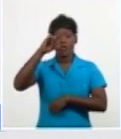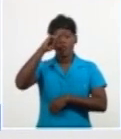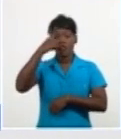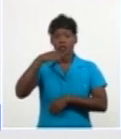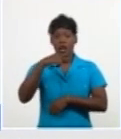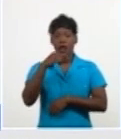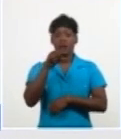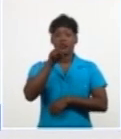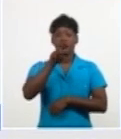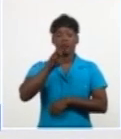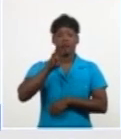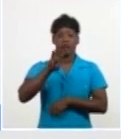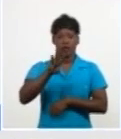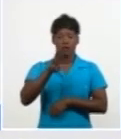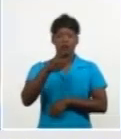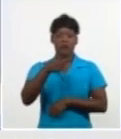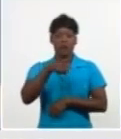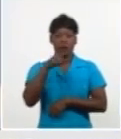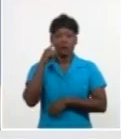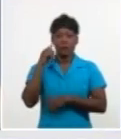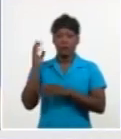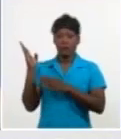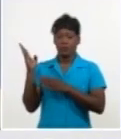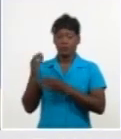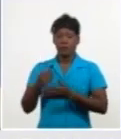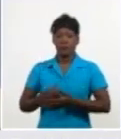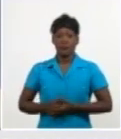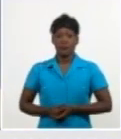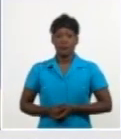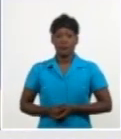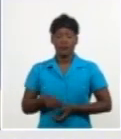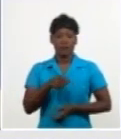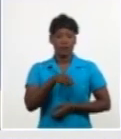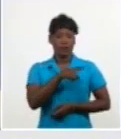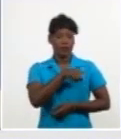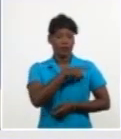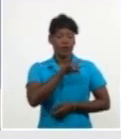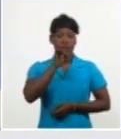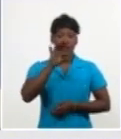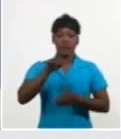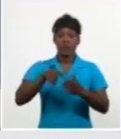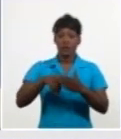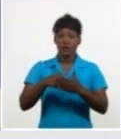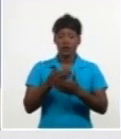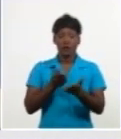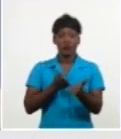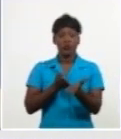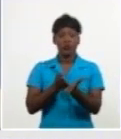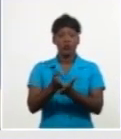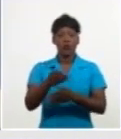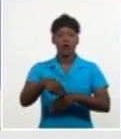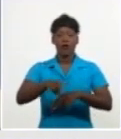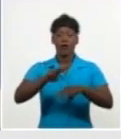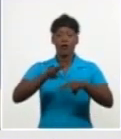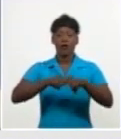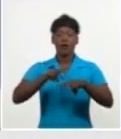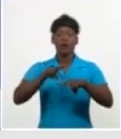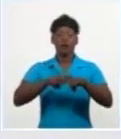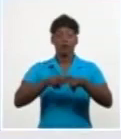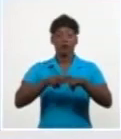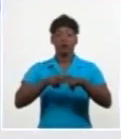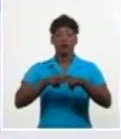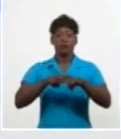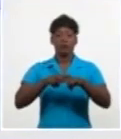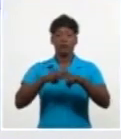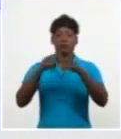Thus, in the last 15 days, Havana remains with the highest rate of confirmed